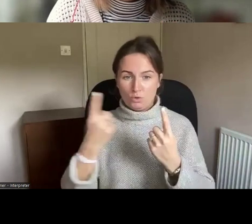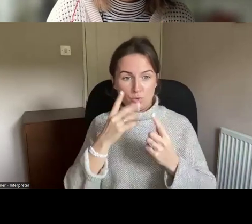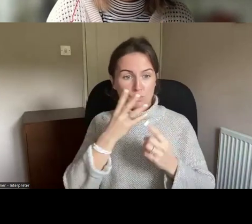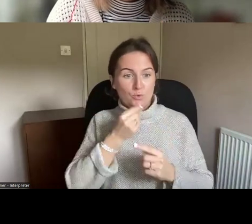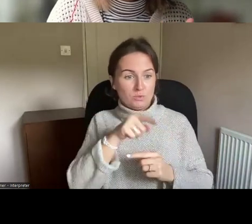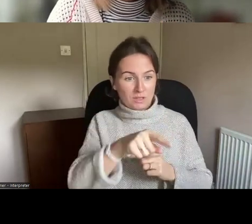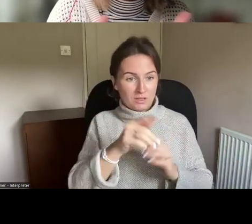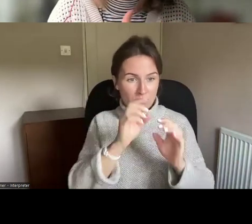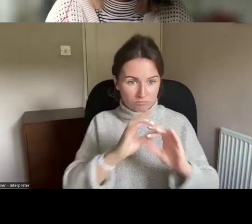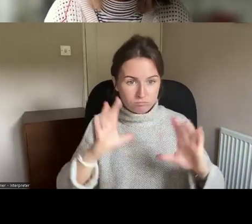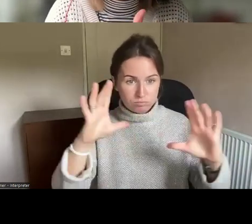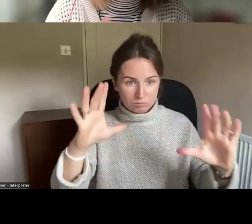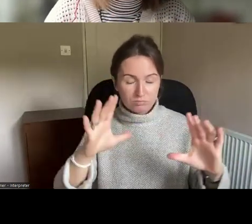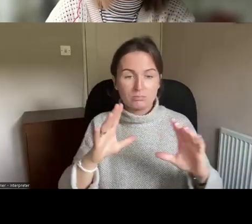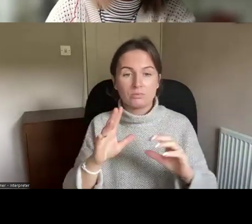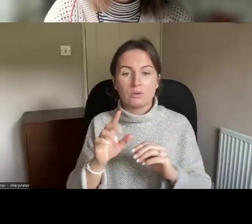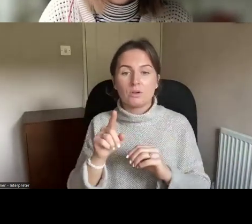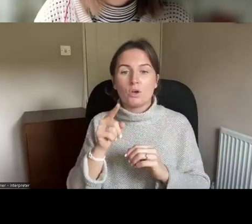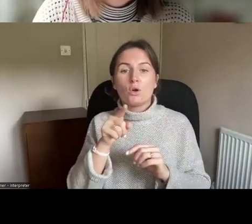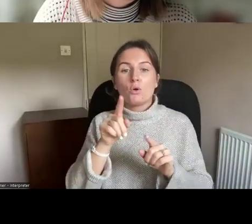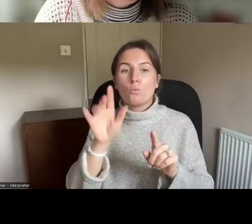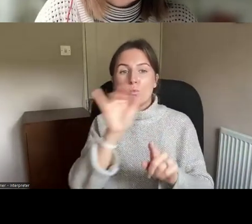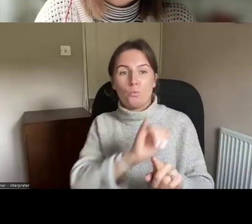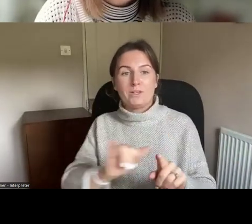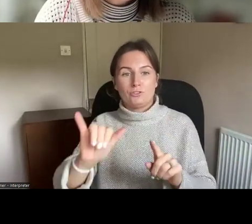data sets are being used frequently, what perhaps aren't.